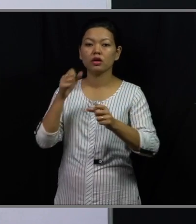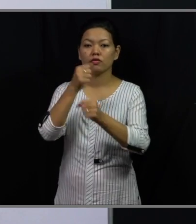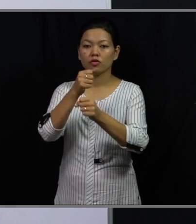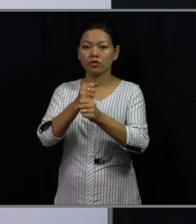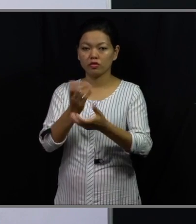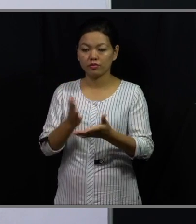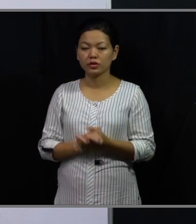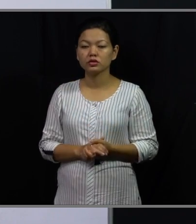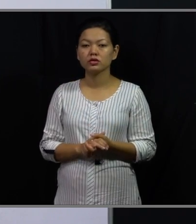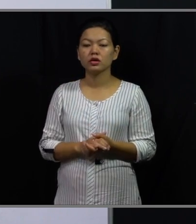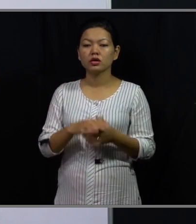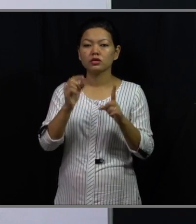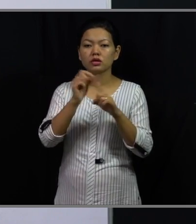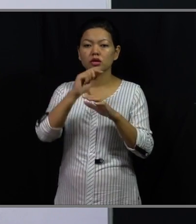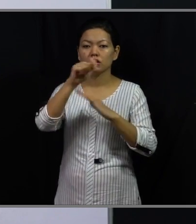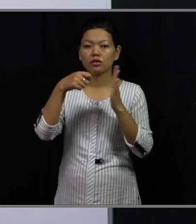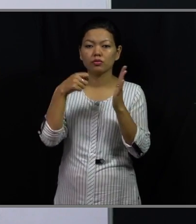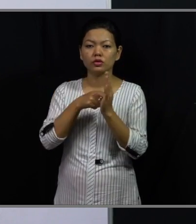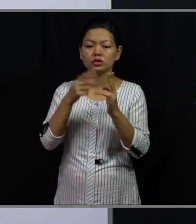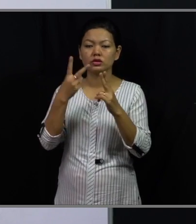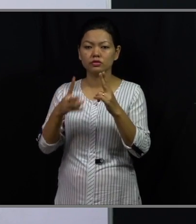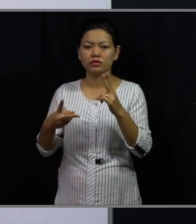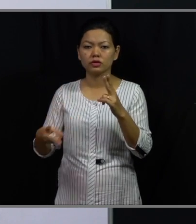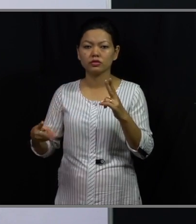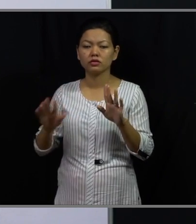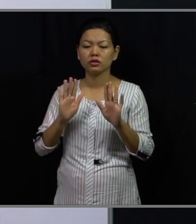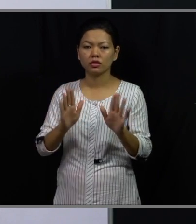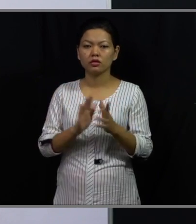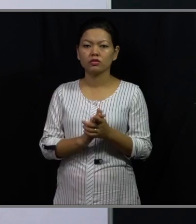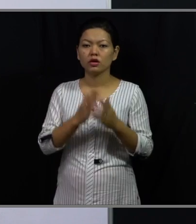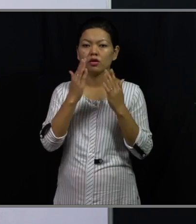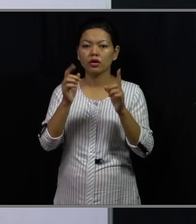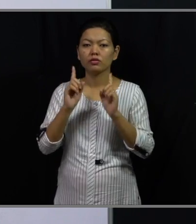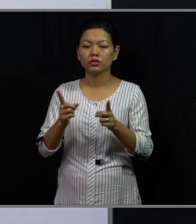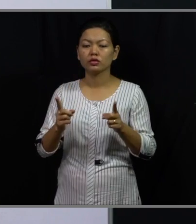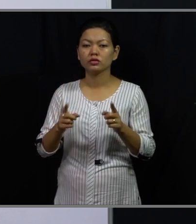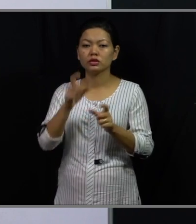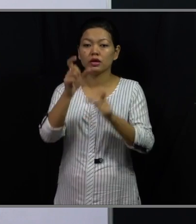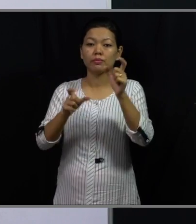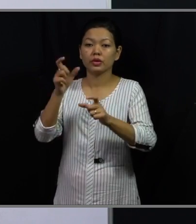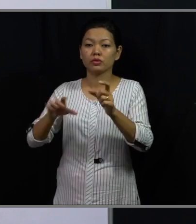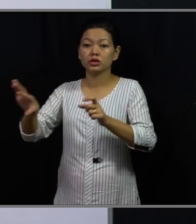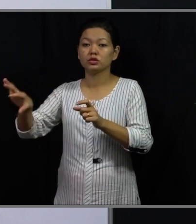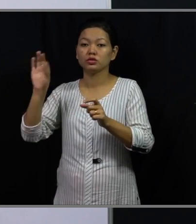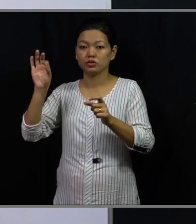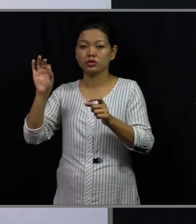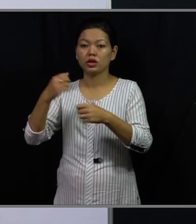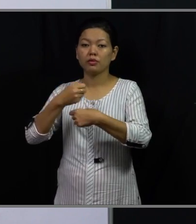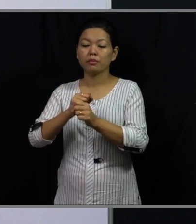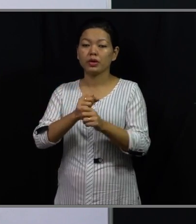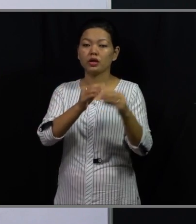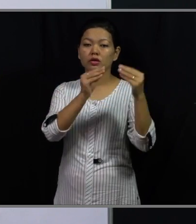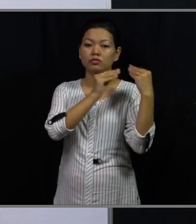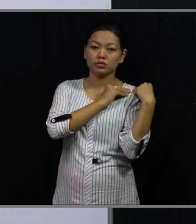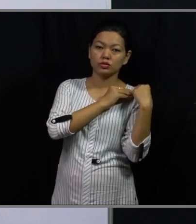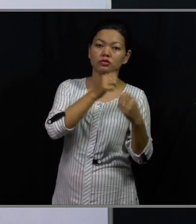adopt some policies for the people. Why? Because the people have given them the responsibility. That is the rightful means of